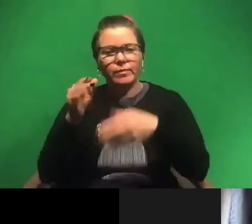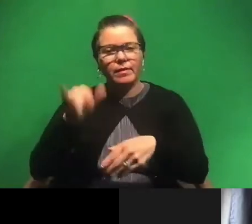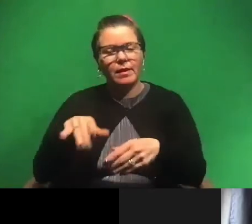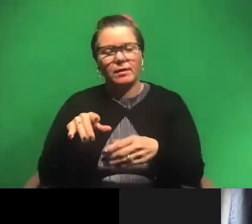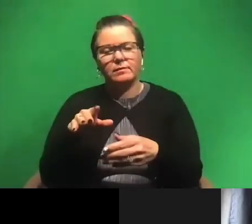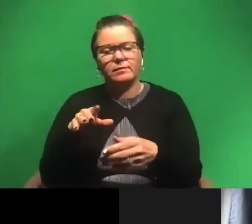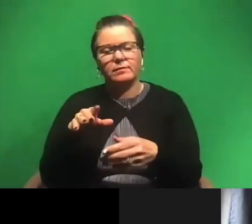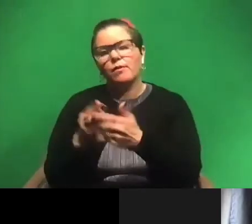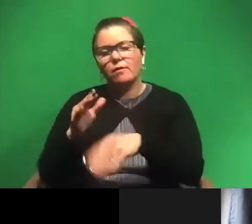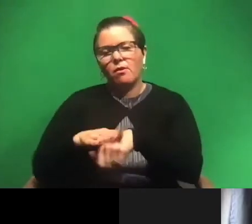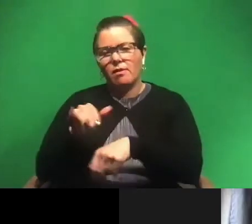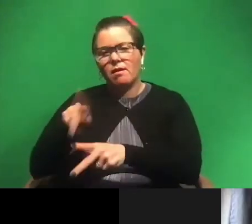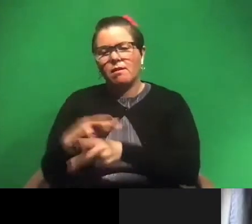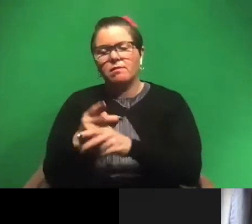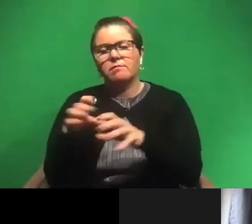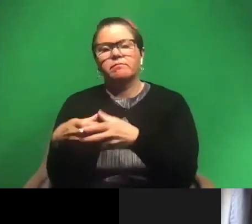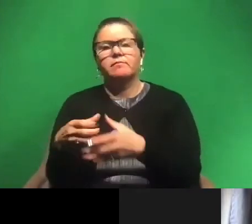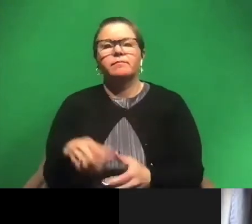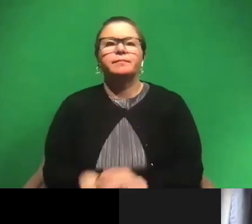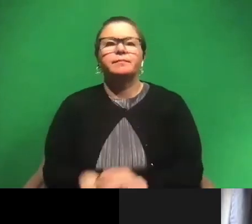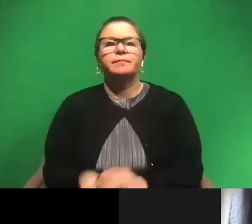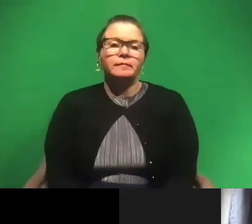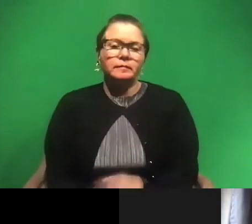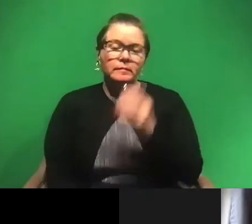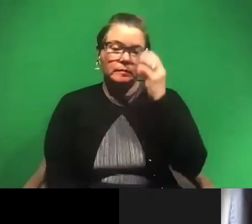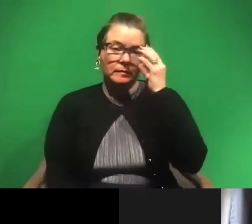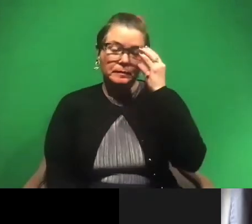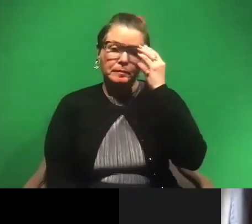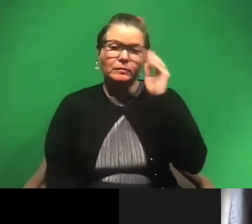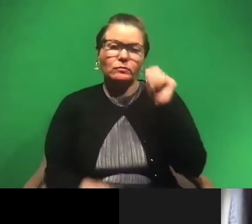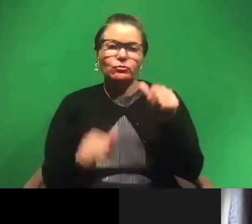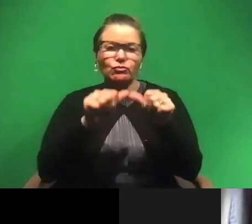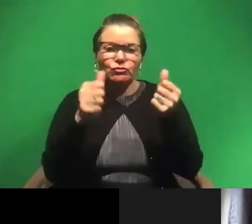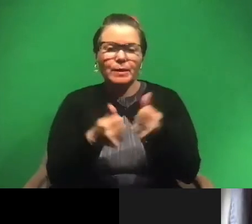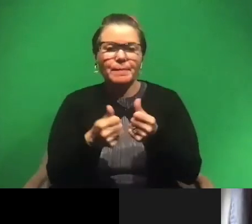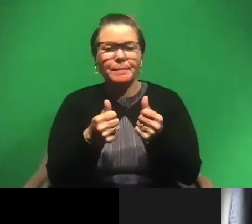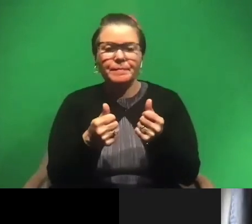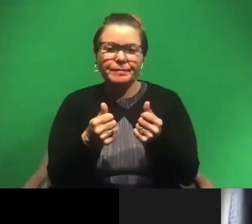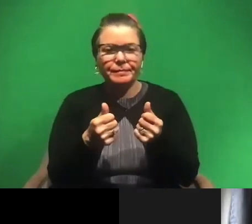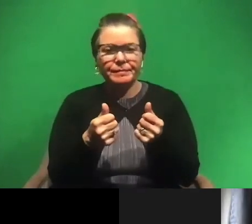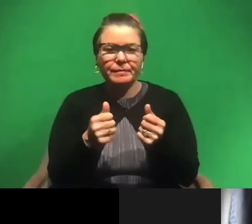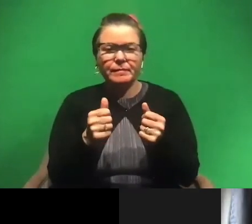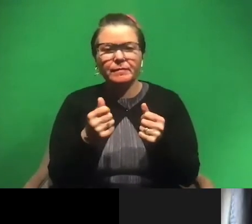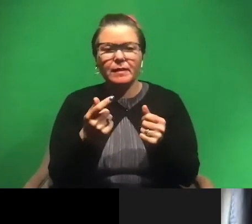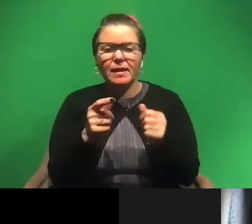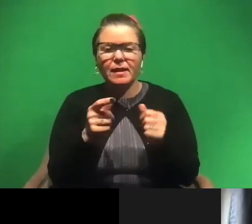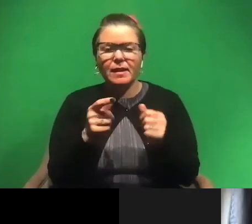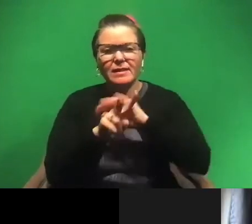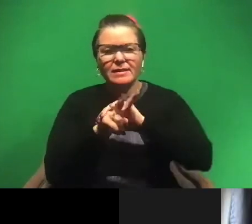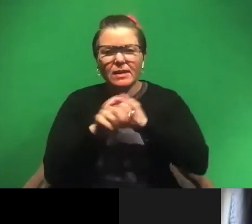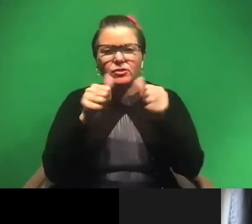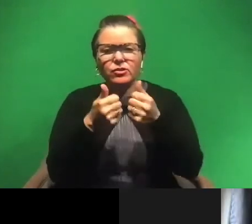ones, but they're shaped kind of like they're like a snail, but shaped kind of like a